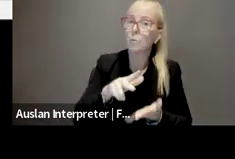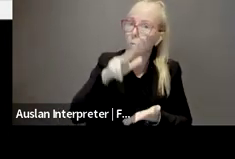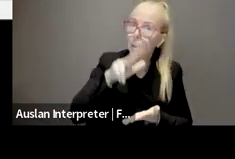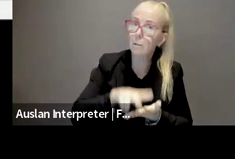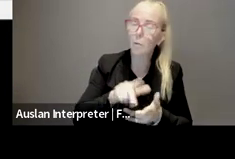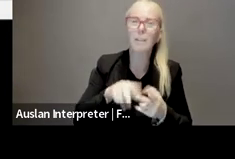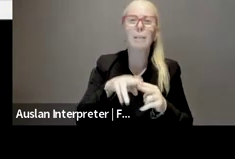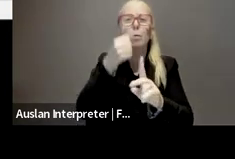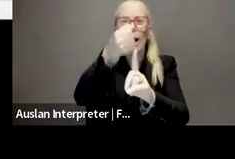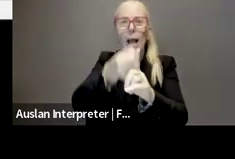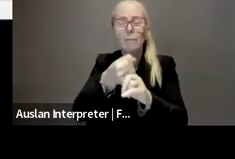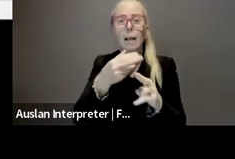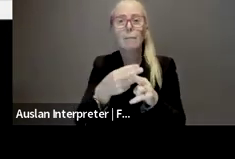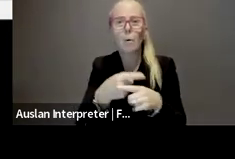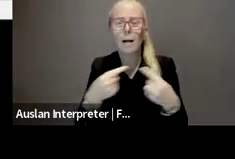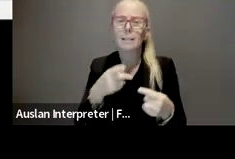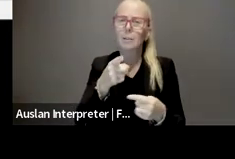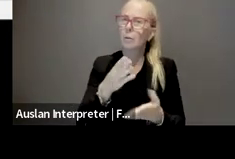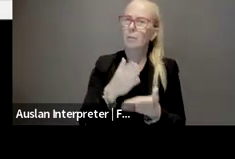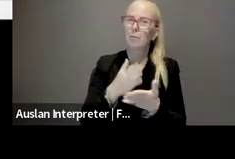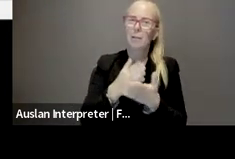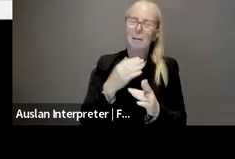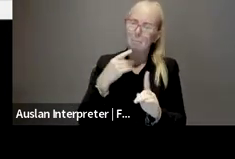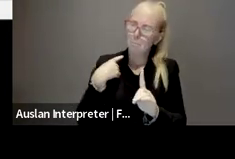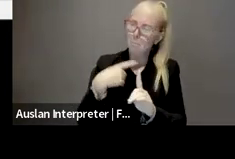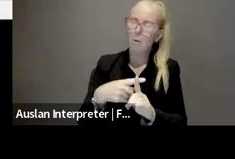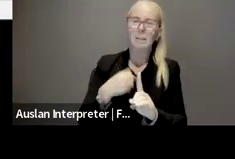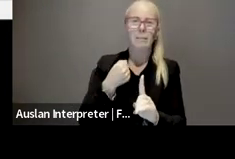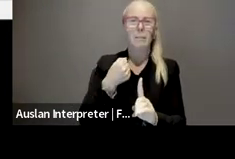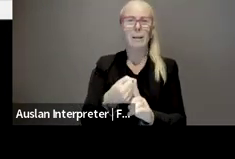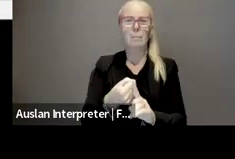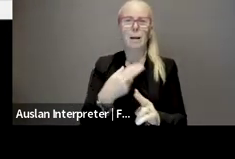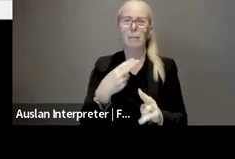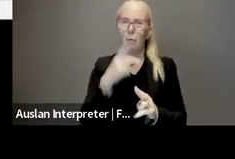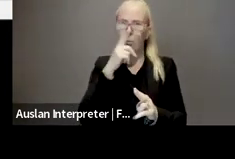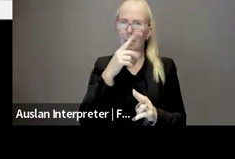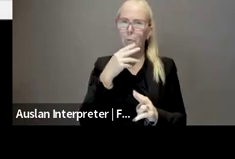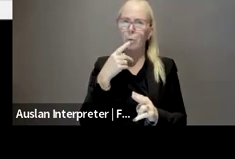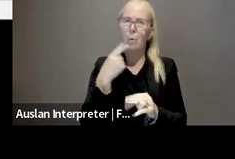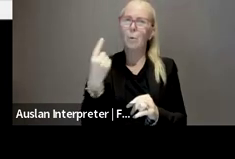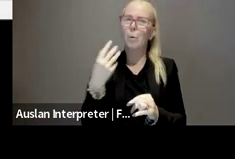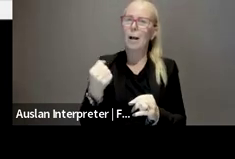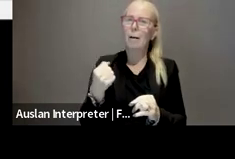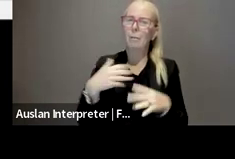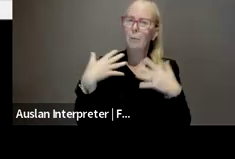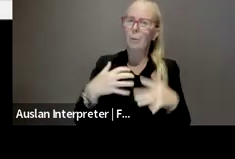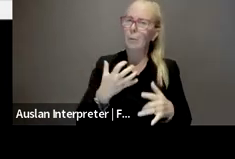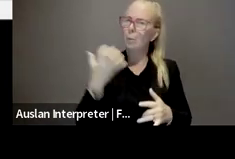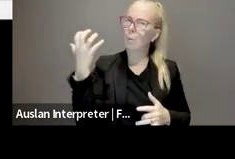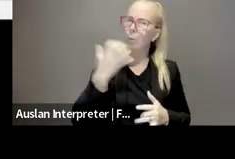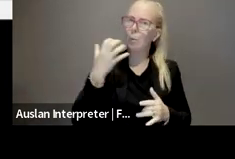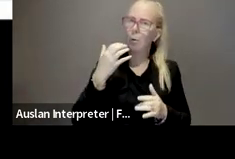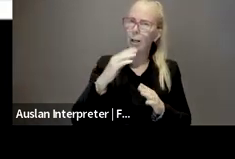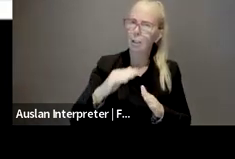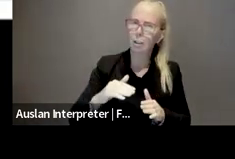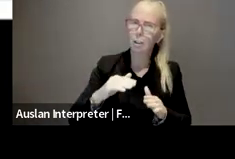the lives of those facing profound challenges. Let's unite to ensure that everyone can communicate. Thank you.